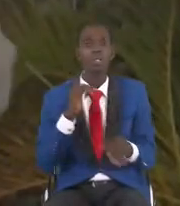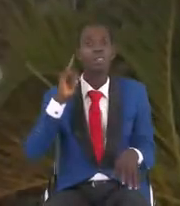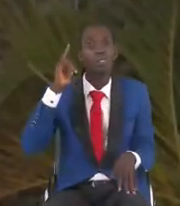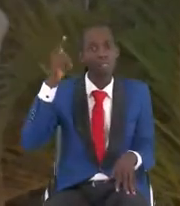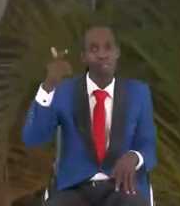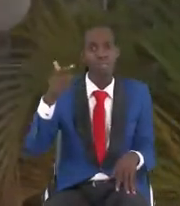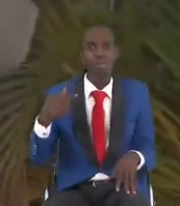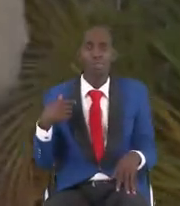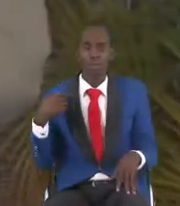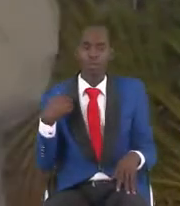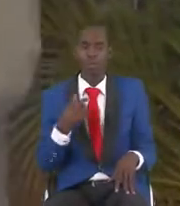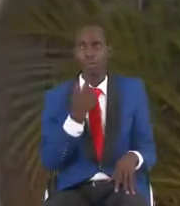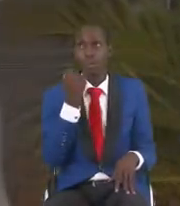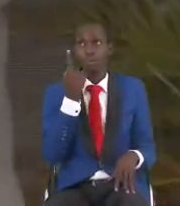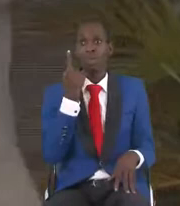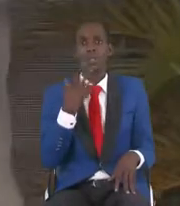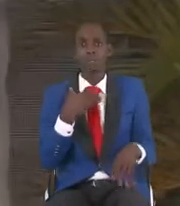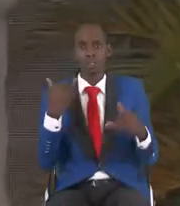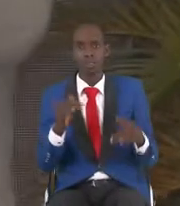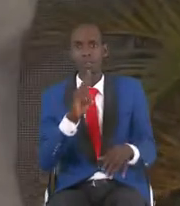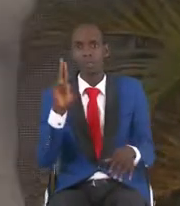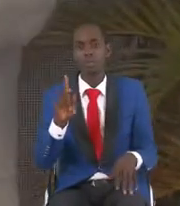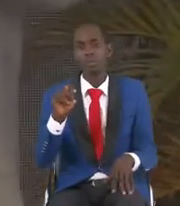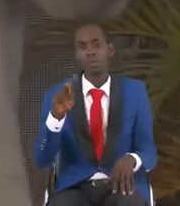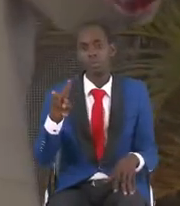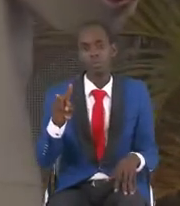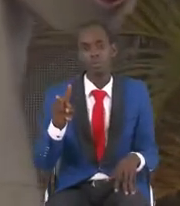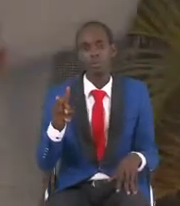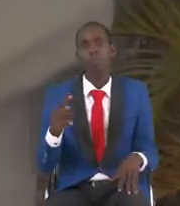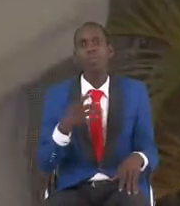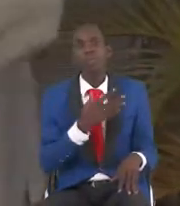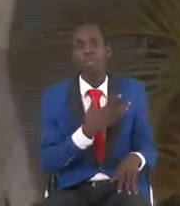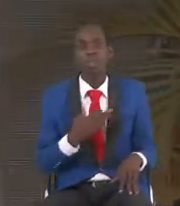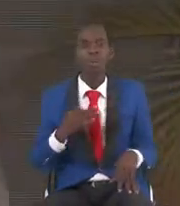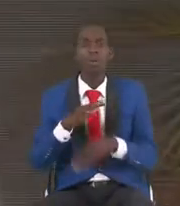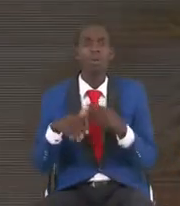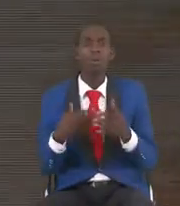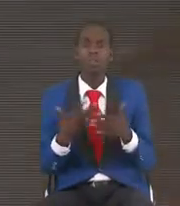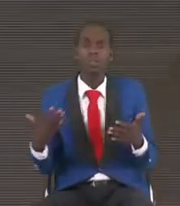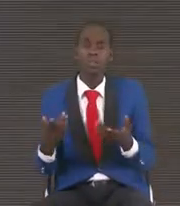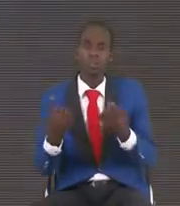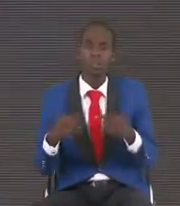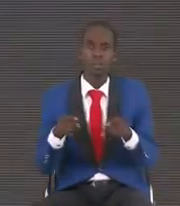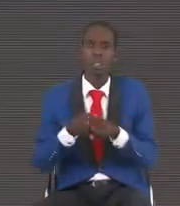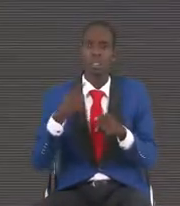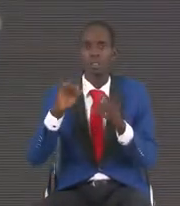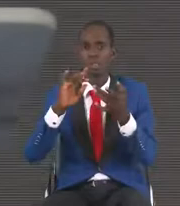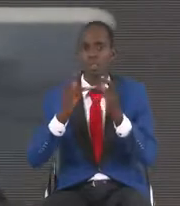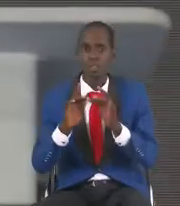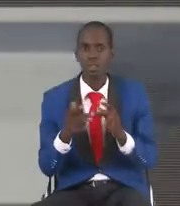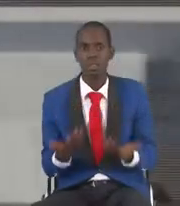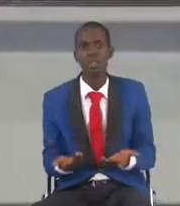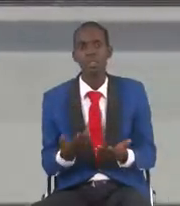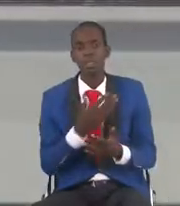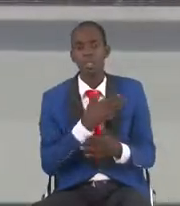up and they are now using the television. Later, you know, all these things came in. The internet came in and social media